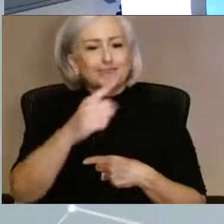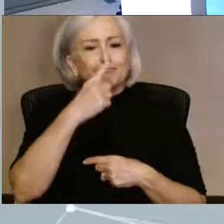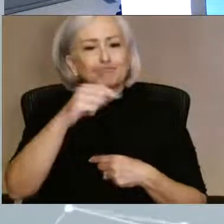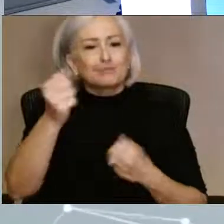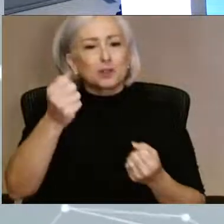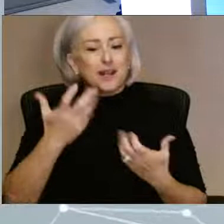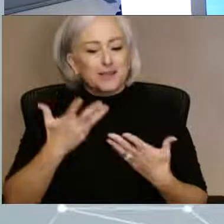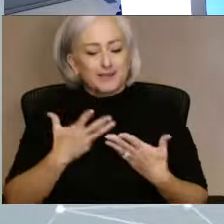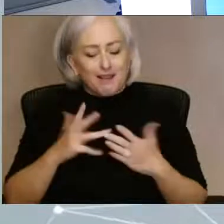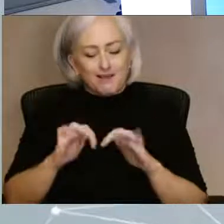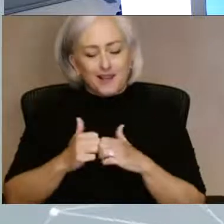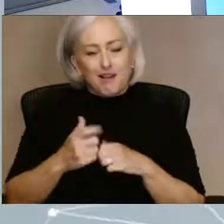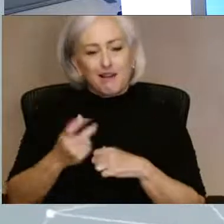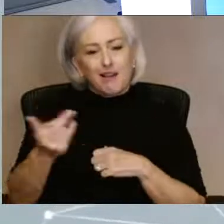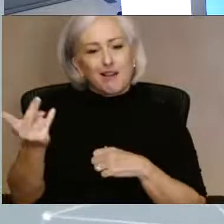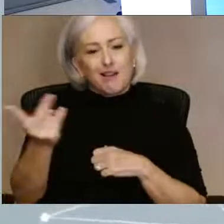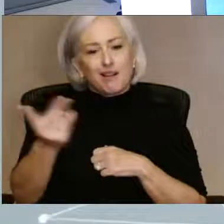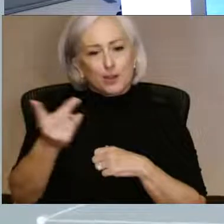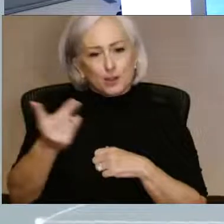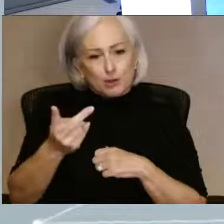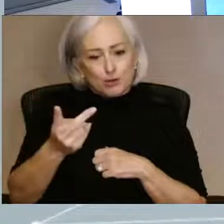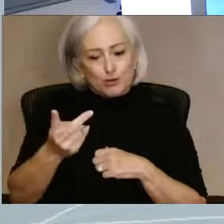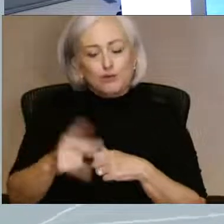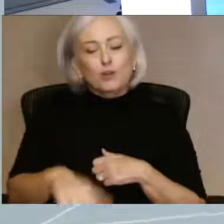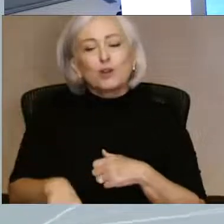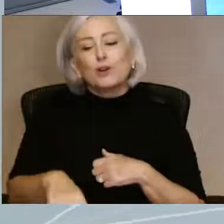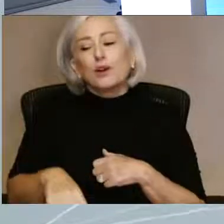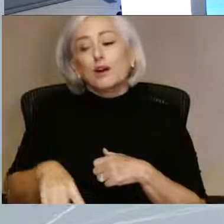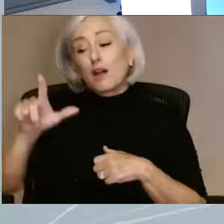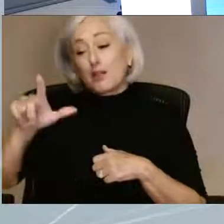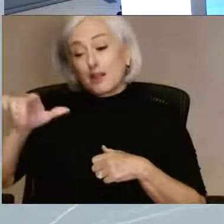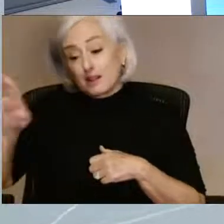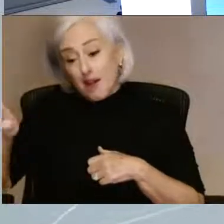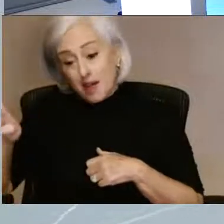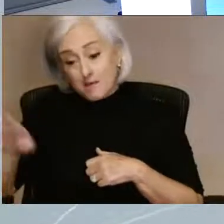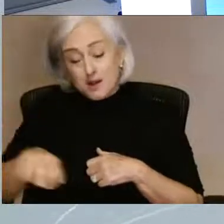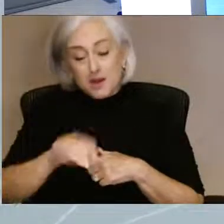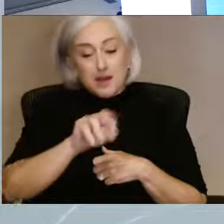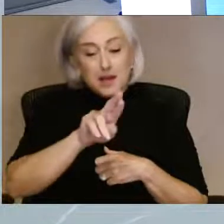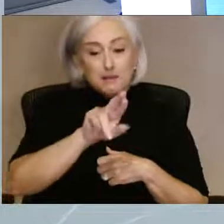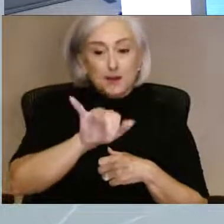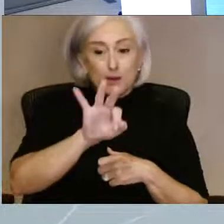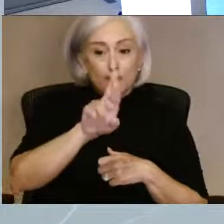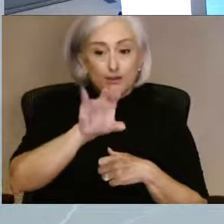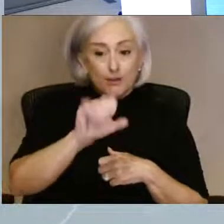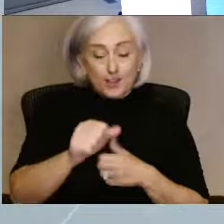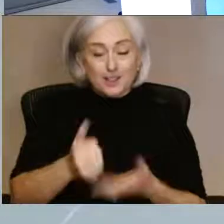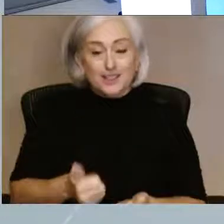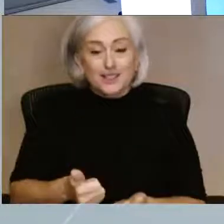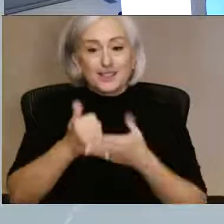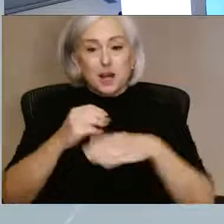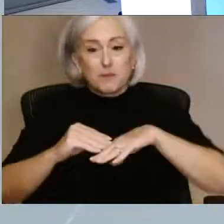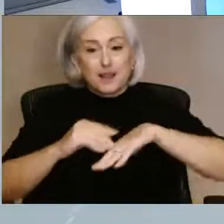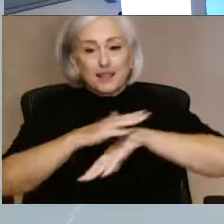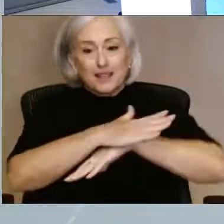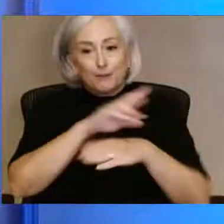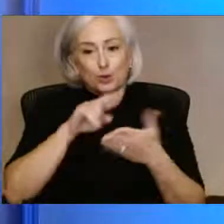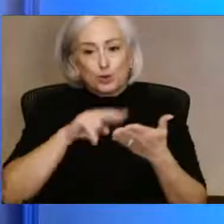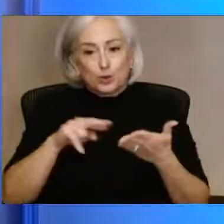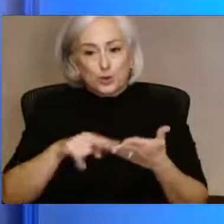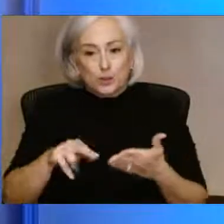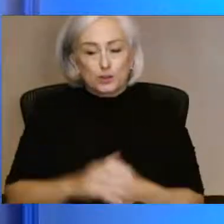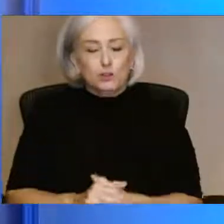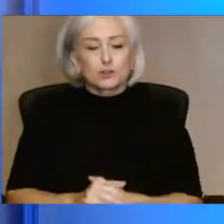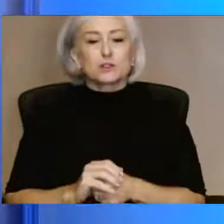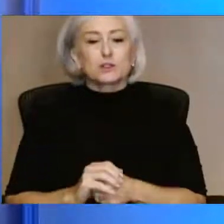partnership between your lab and Mary Frances has really influenced the research that's going on in your lab, Dr. Gerton? Yeah,